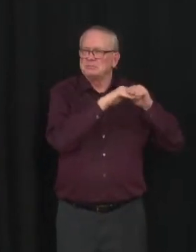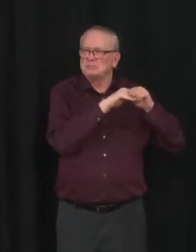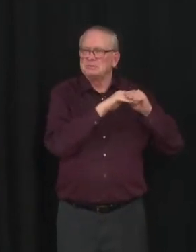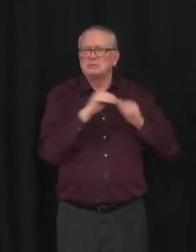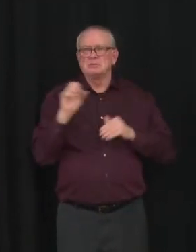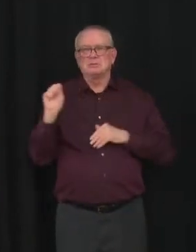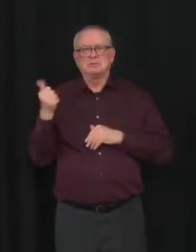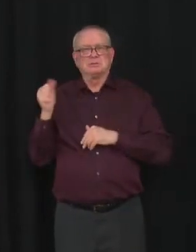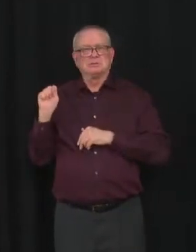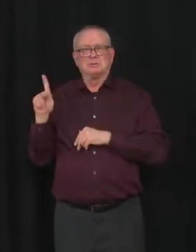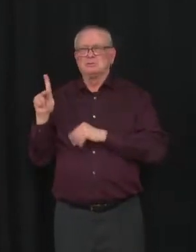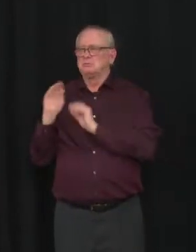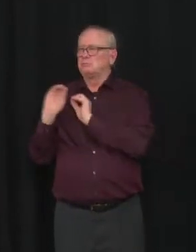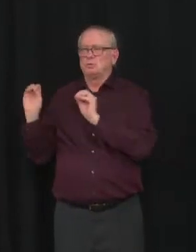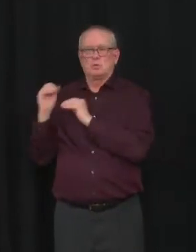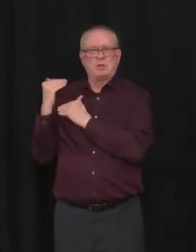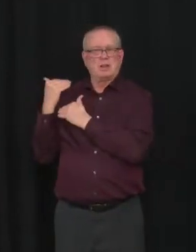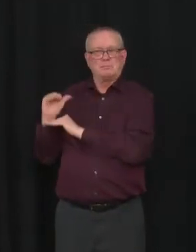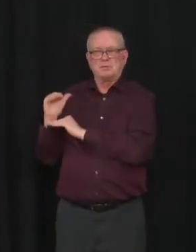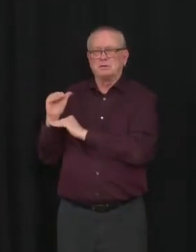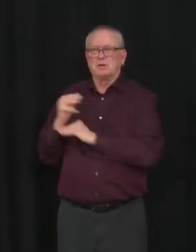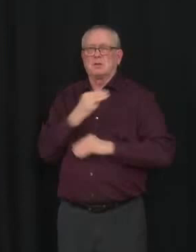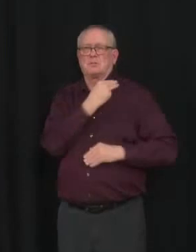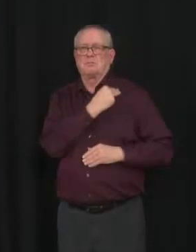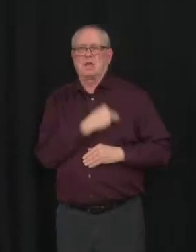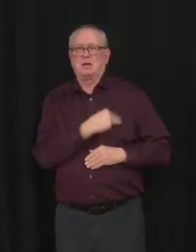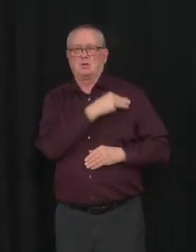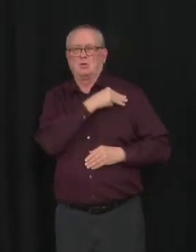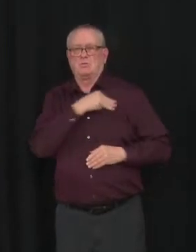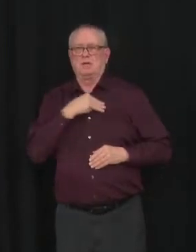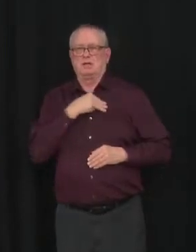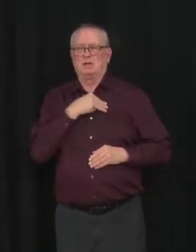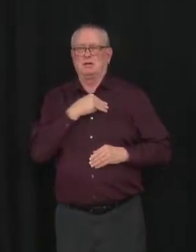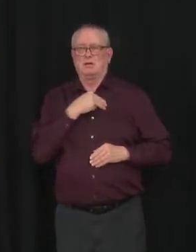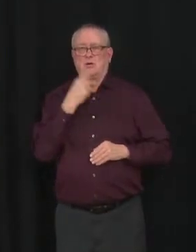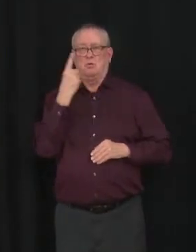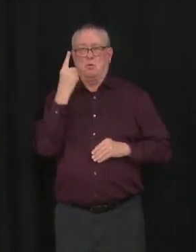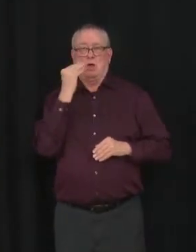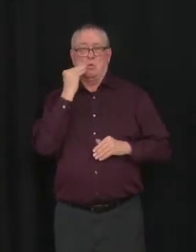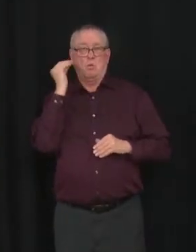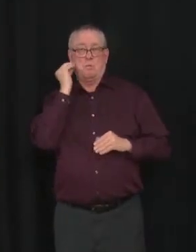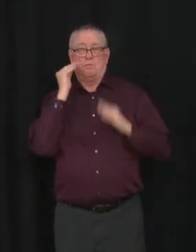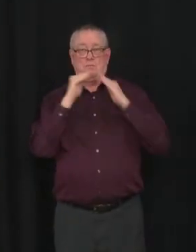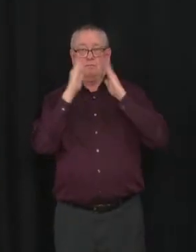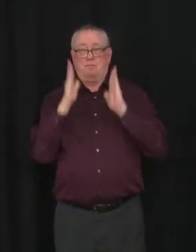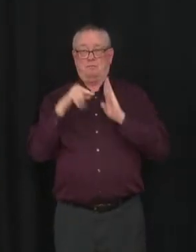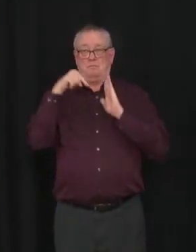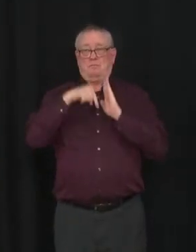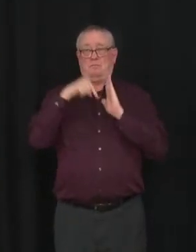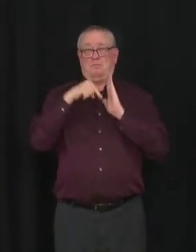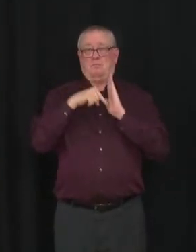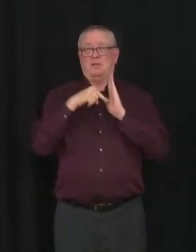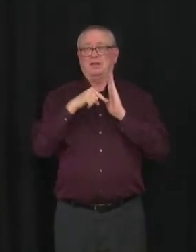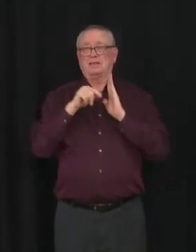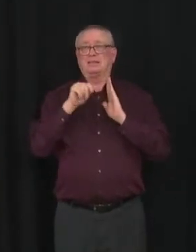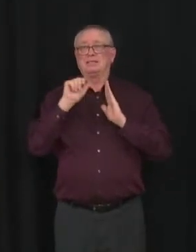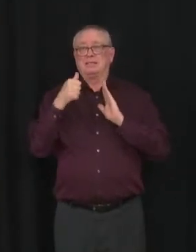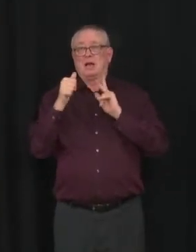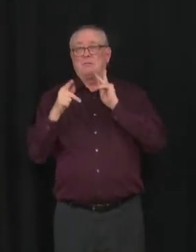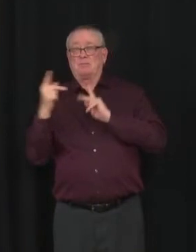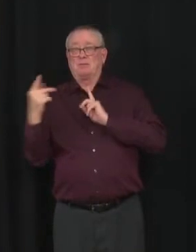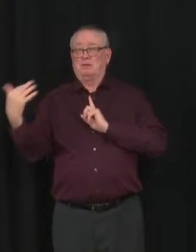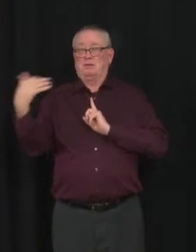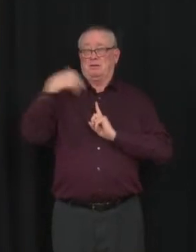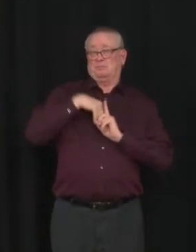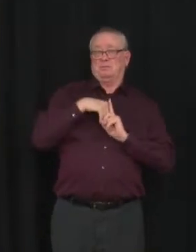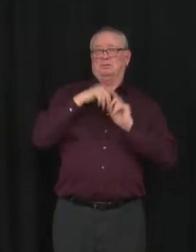restrictions. In Manitoba, it's one household plus 10 people, so that could be, I suppose, upwards of 20. Ontario, it's 10